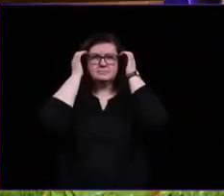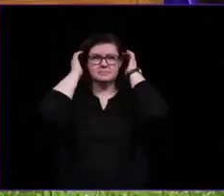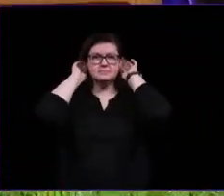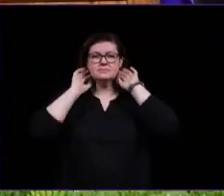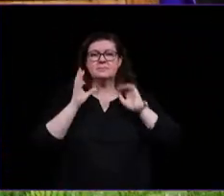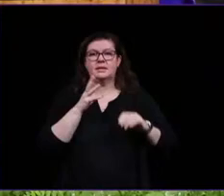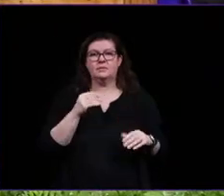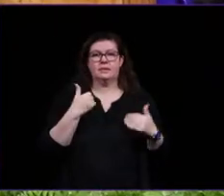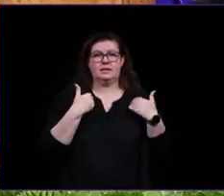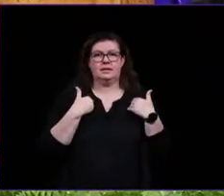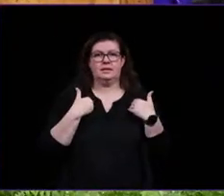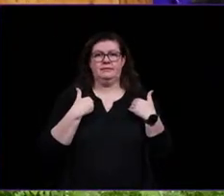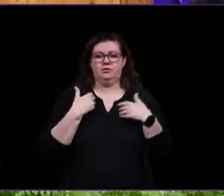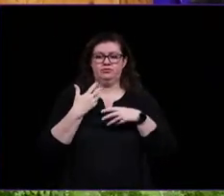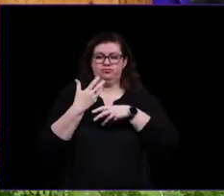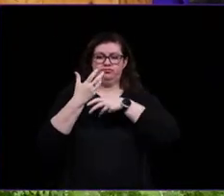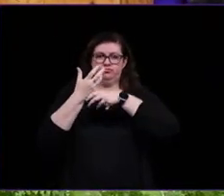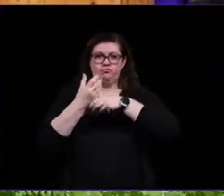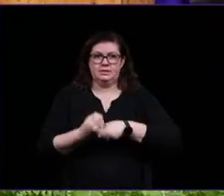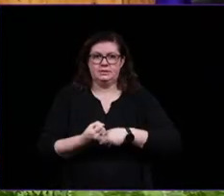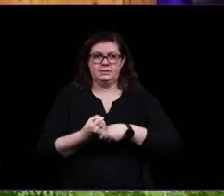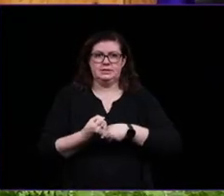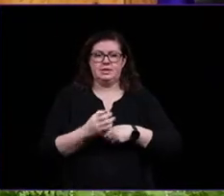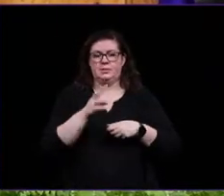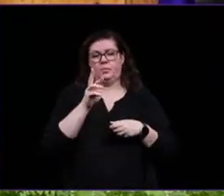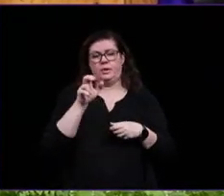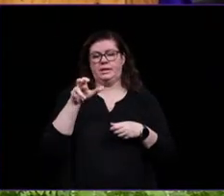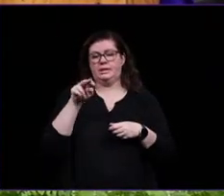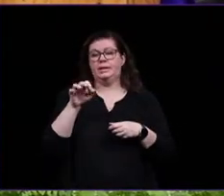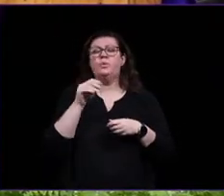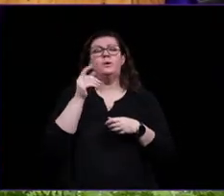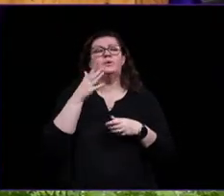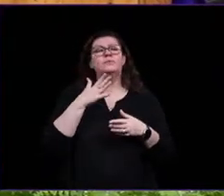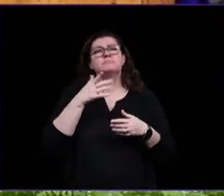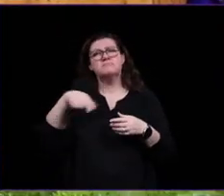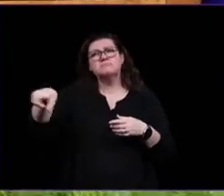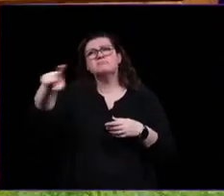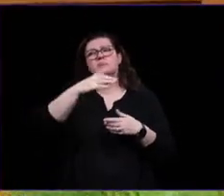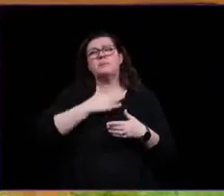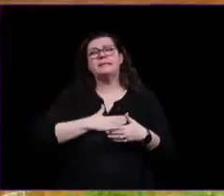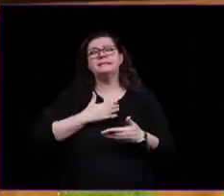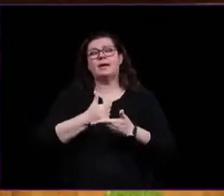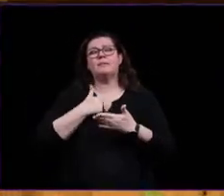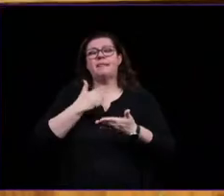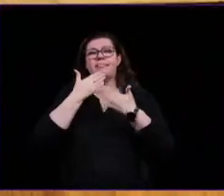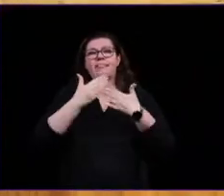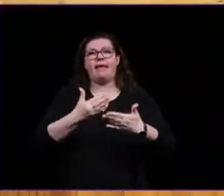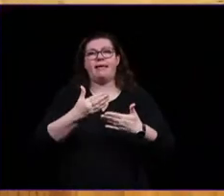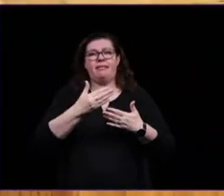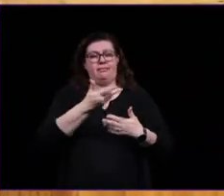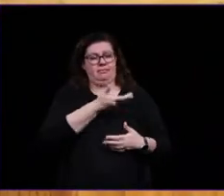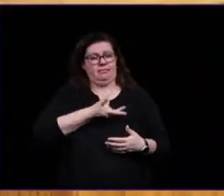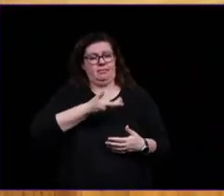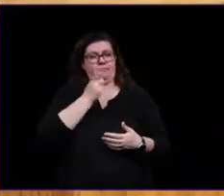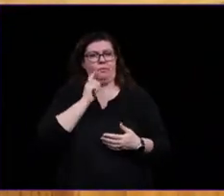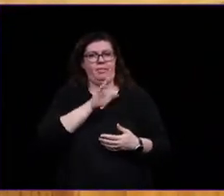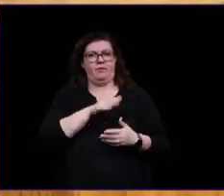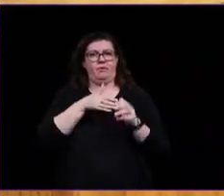And we have Trustee Emeritus Dr. J.J. Britton. Would you please help me thank them for their incredible leadership?